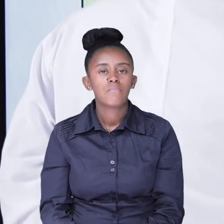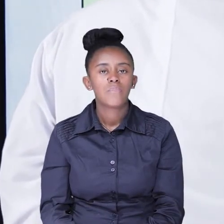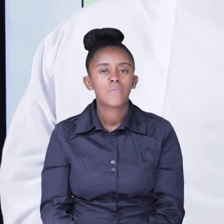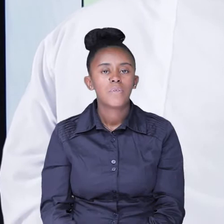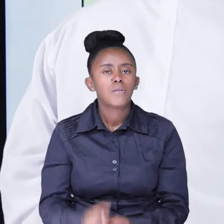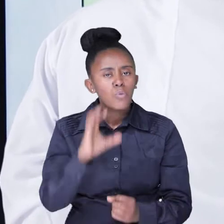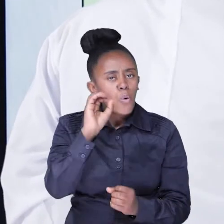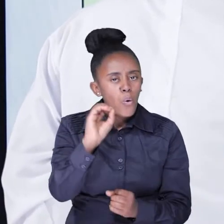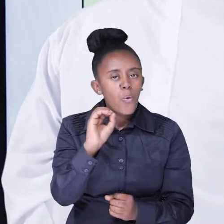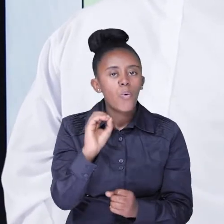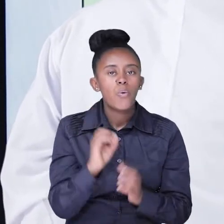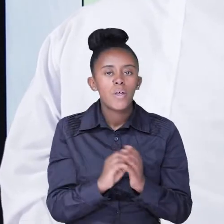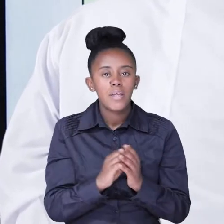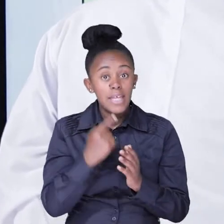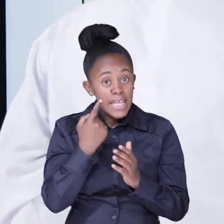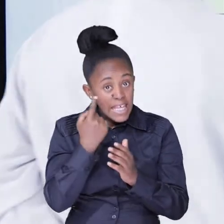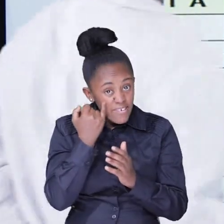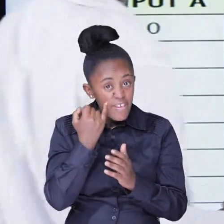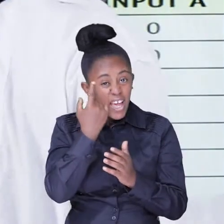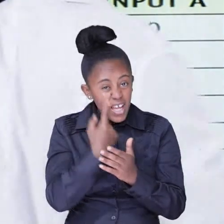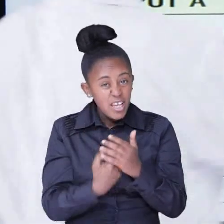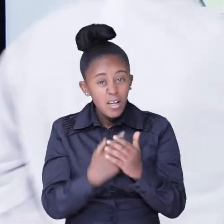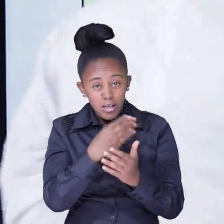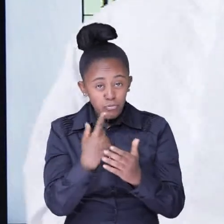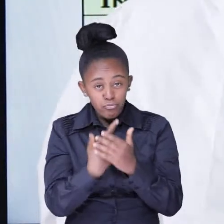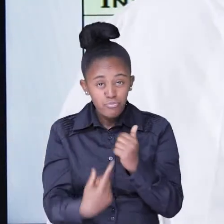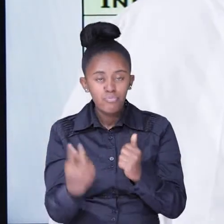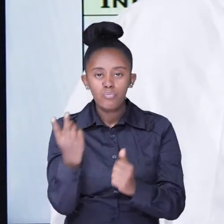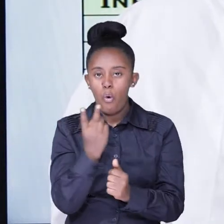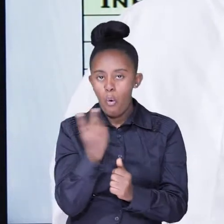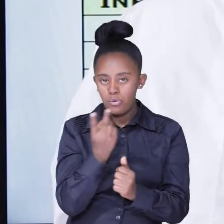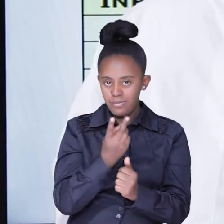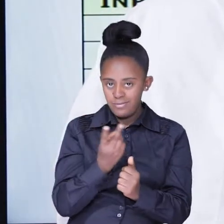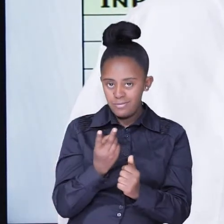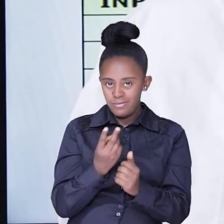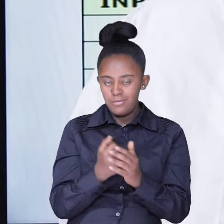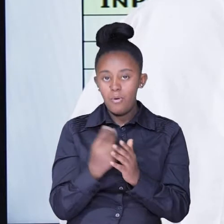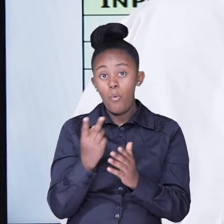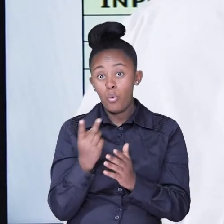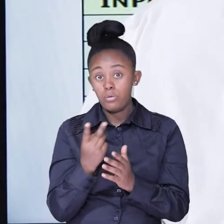If and only if both